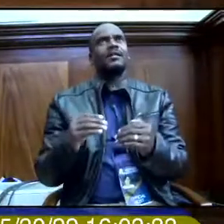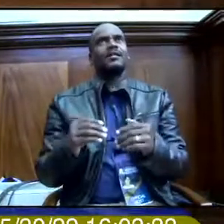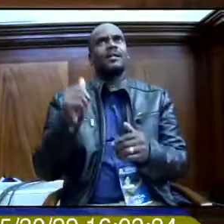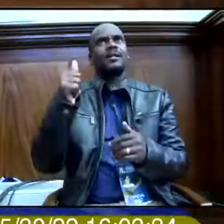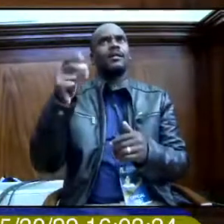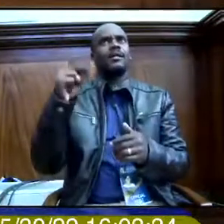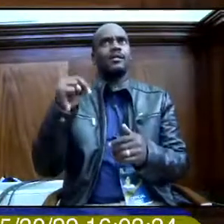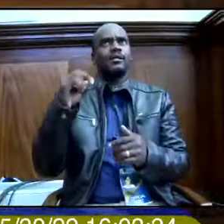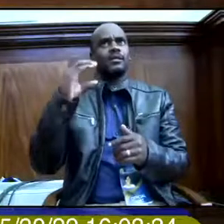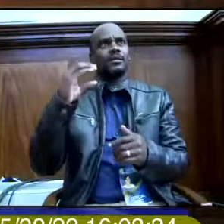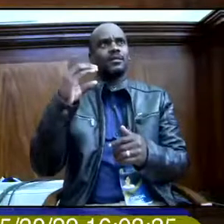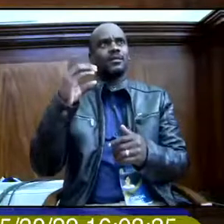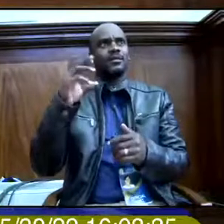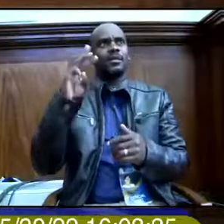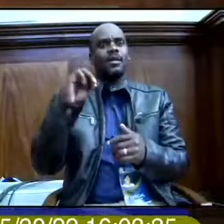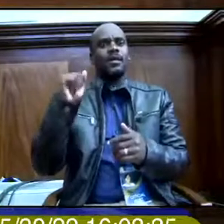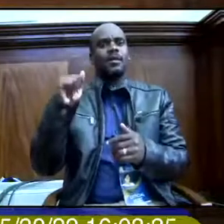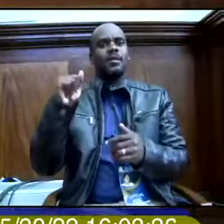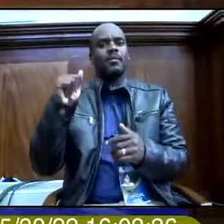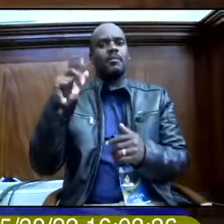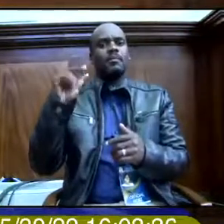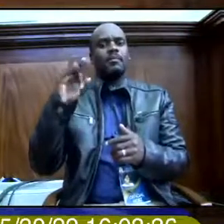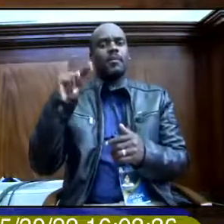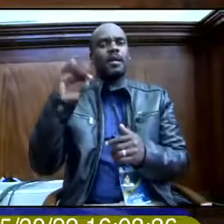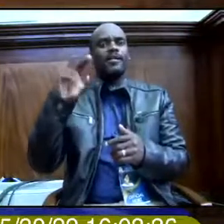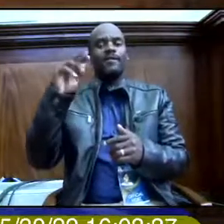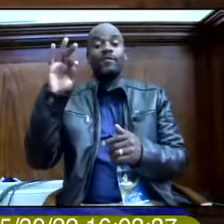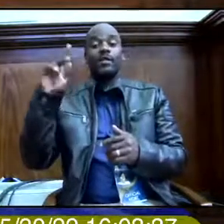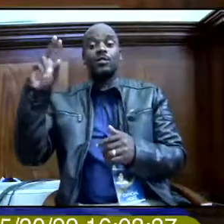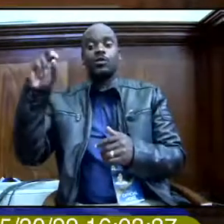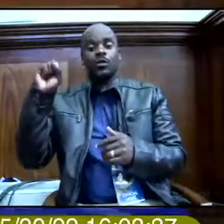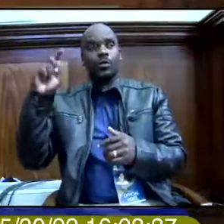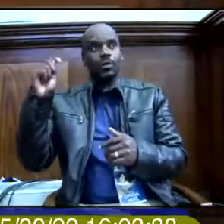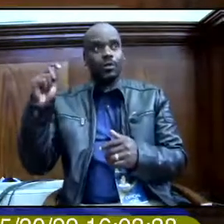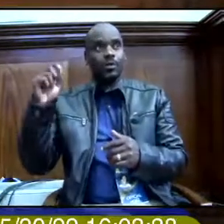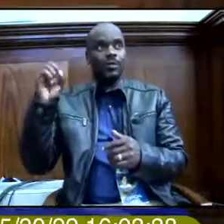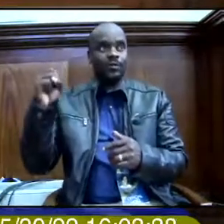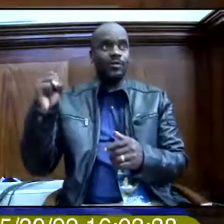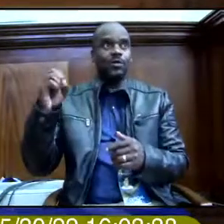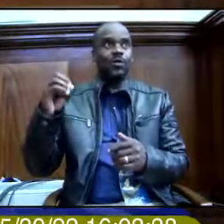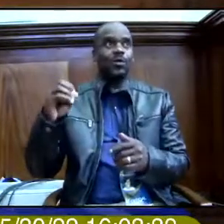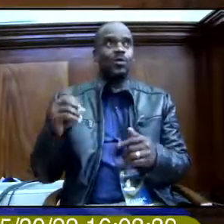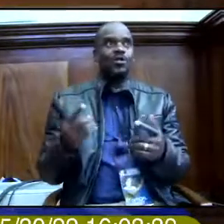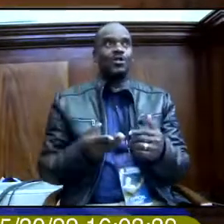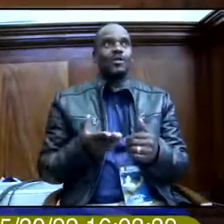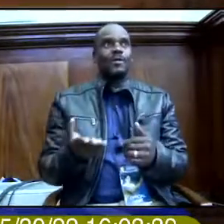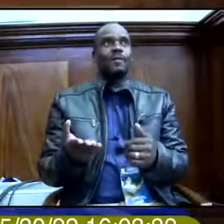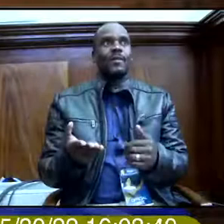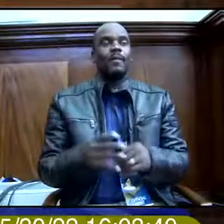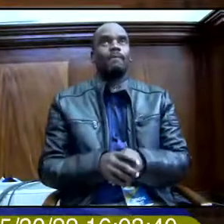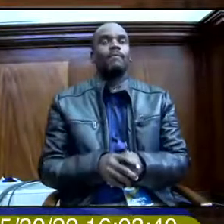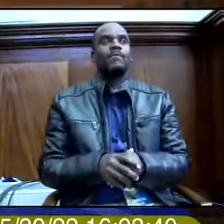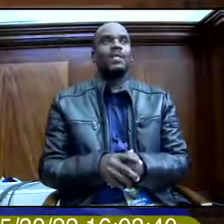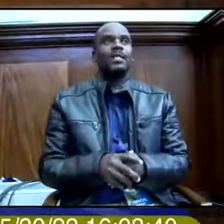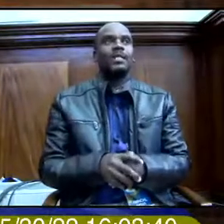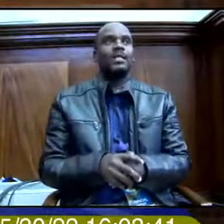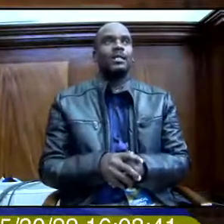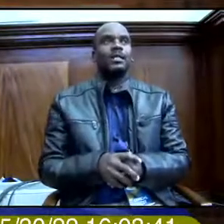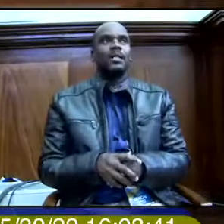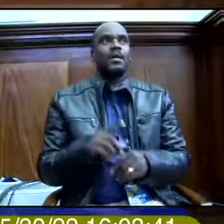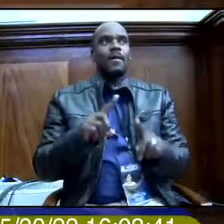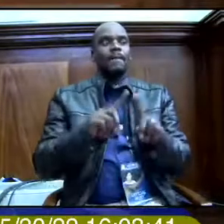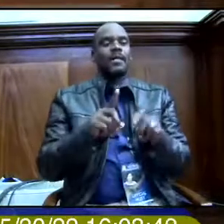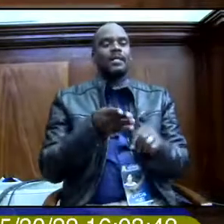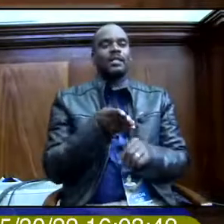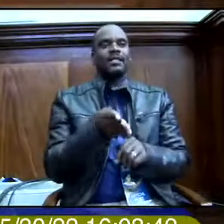manifesto when you visit that manifesto of 2014 you see he spoke extensively about the insurgent but that